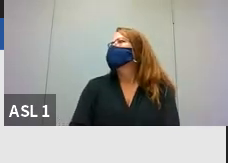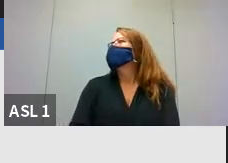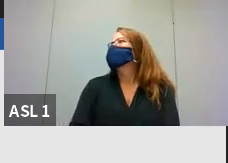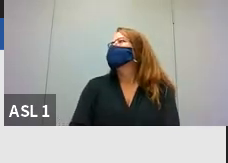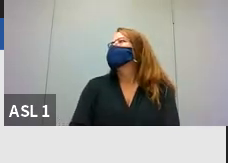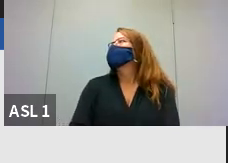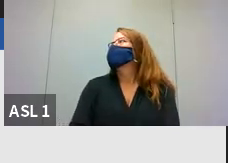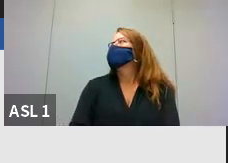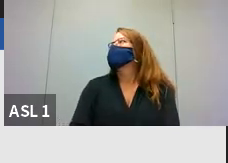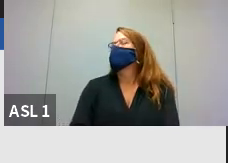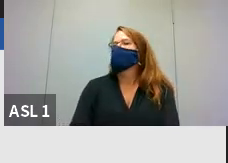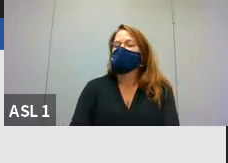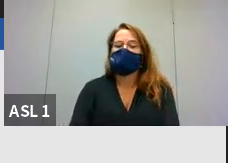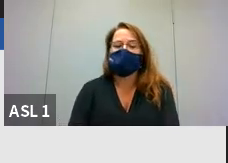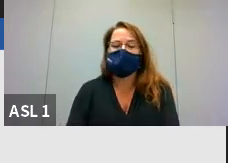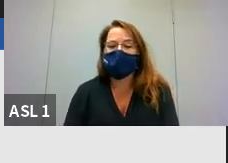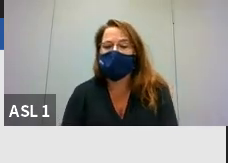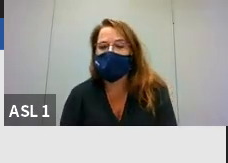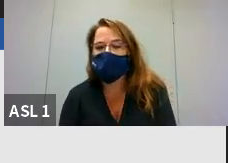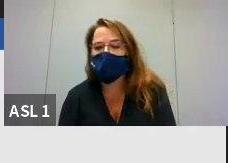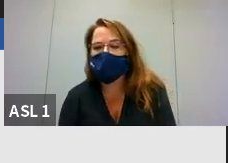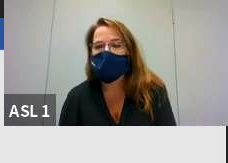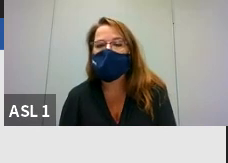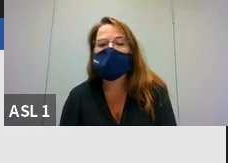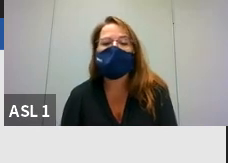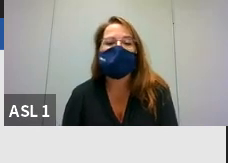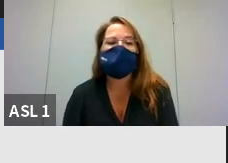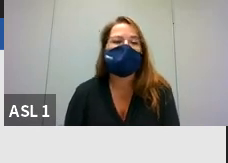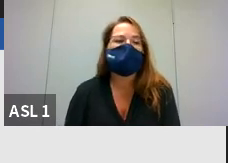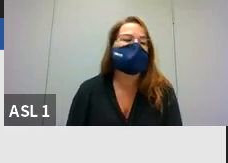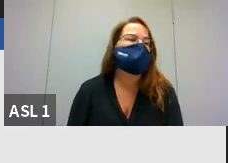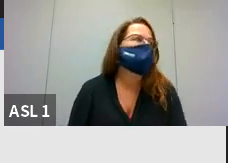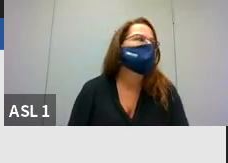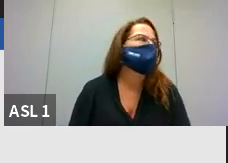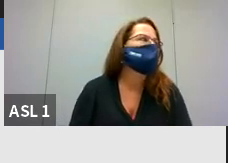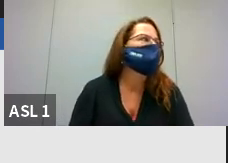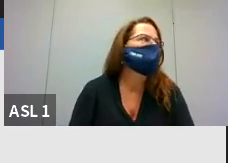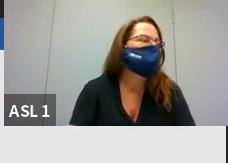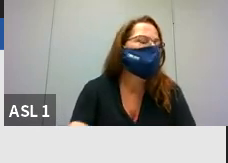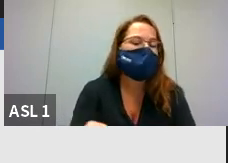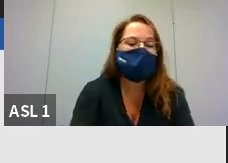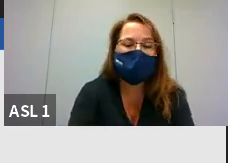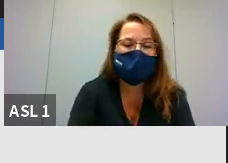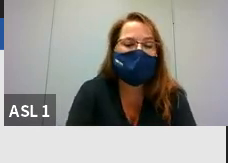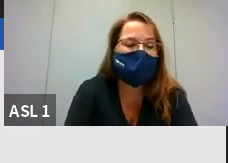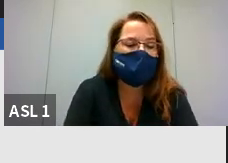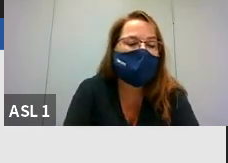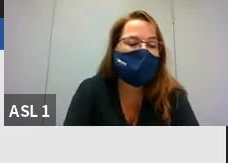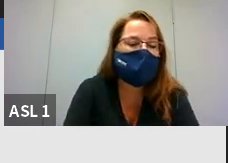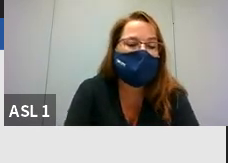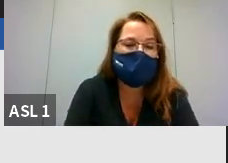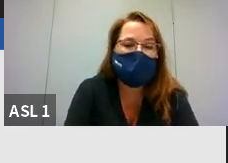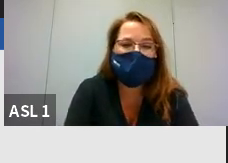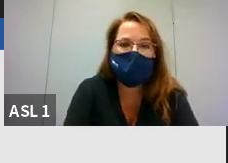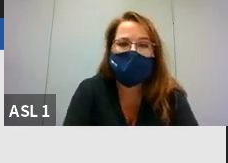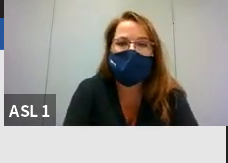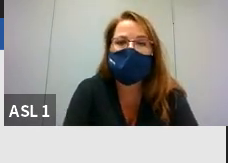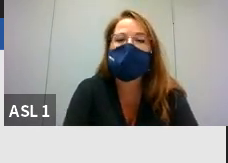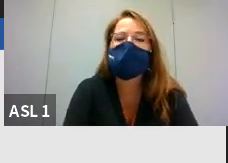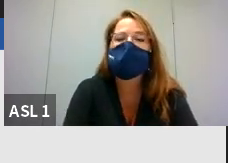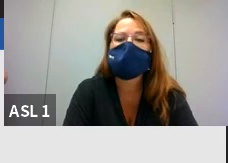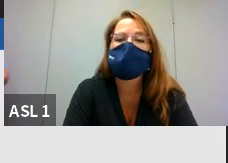It's just the best practices in the event that they were going to toggle back and forth. They probably won't this time, but I just want to make sure that they are. Is there any way to make